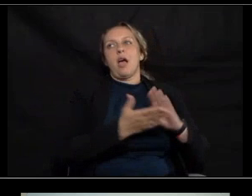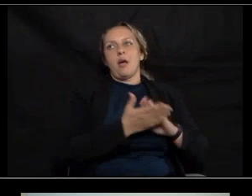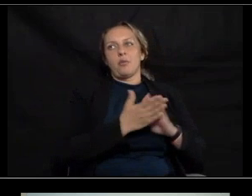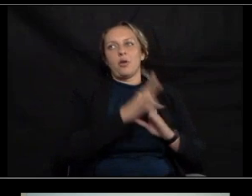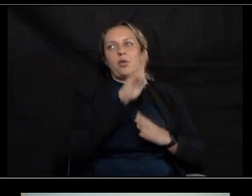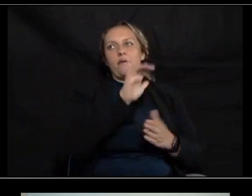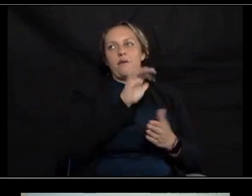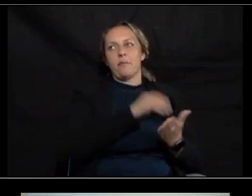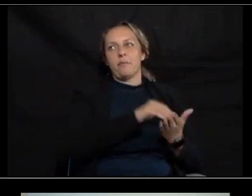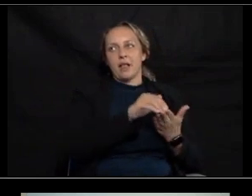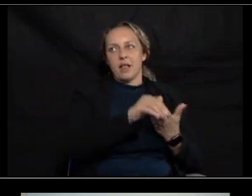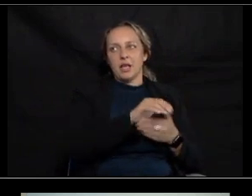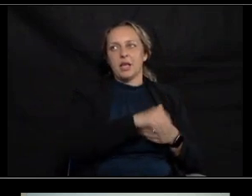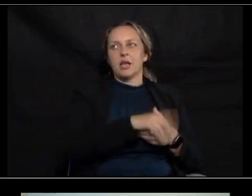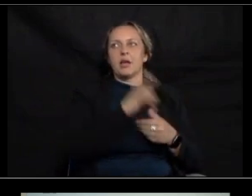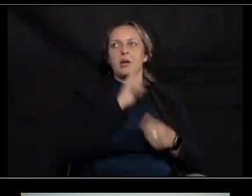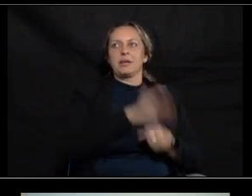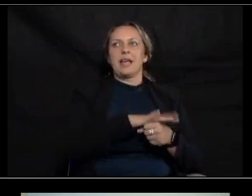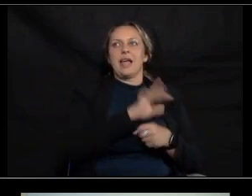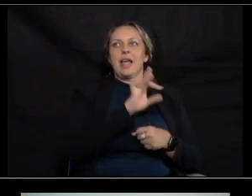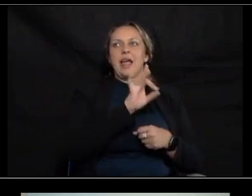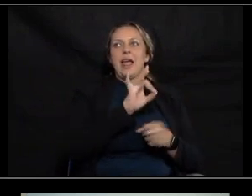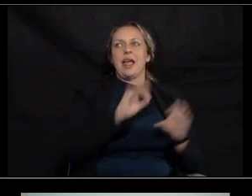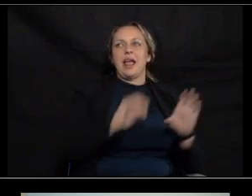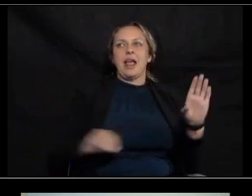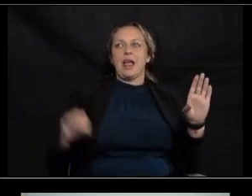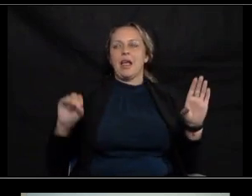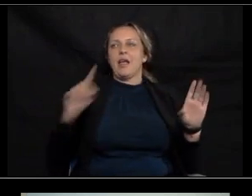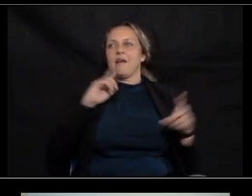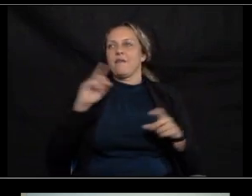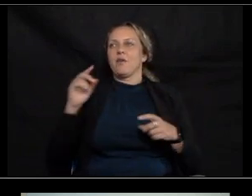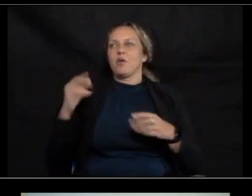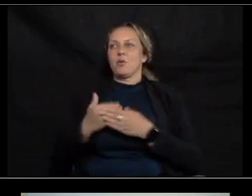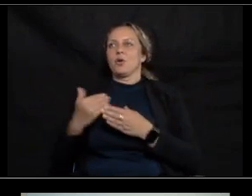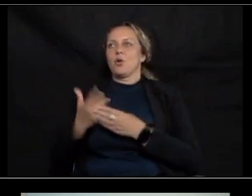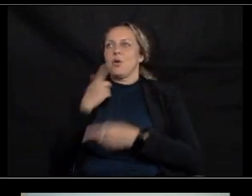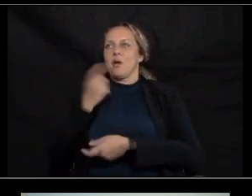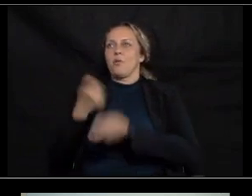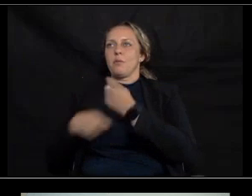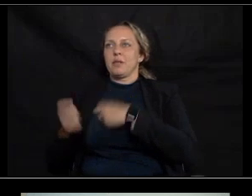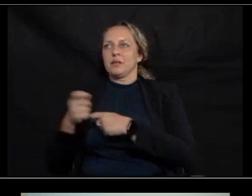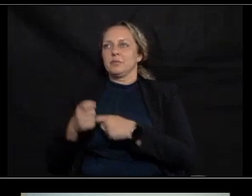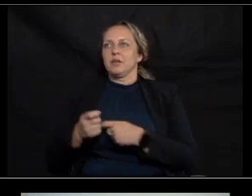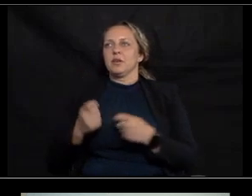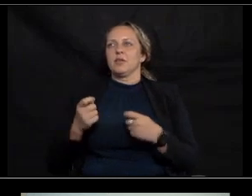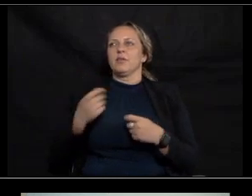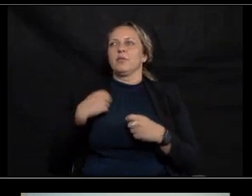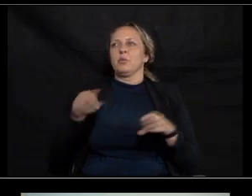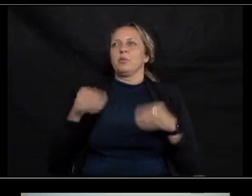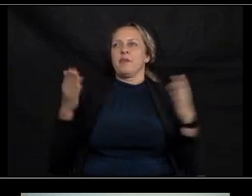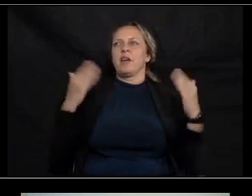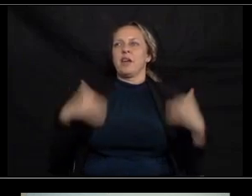$35 million. We're dedicating $8 million for renewal and replacement. We're providing intergovernmental transfers,